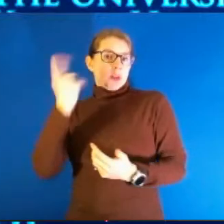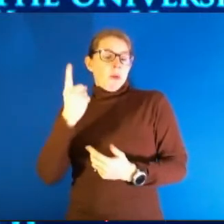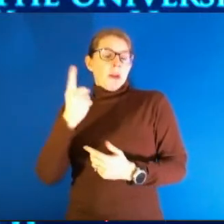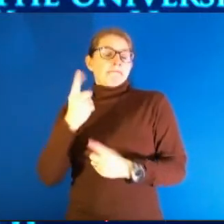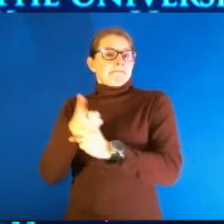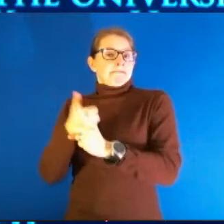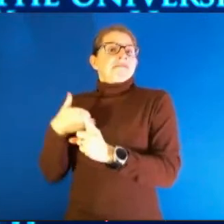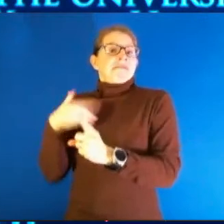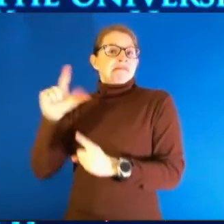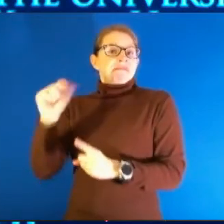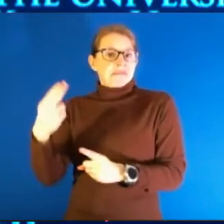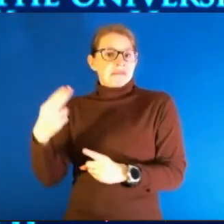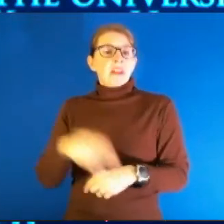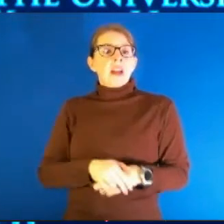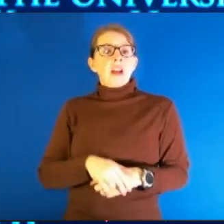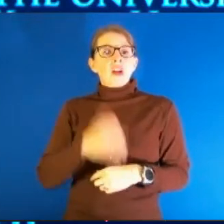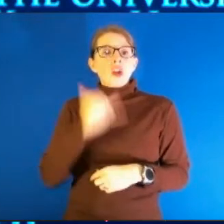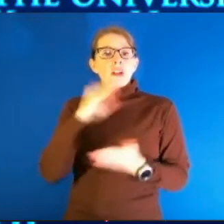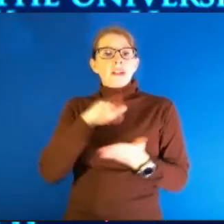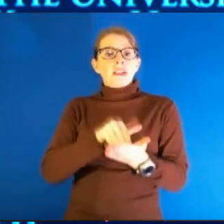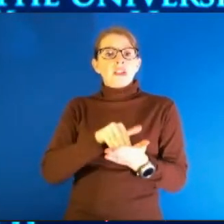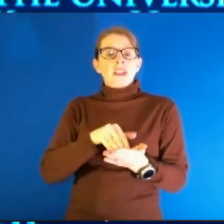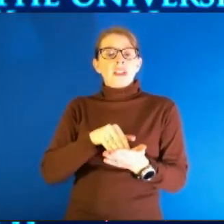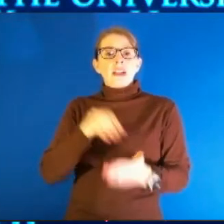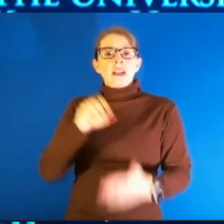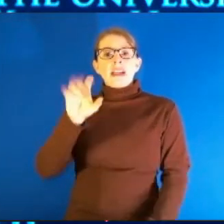center is the entry point. So it's